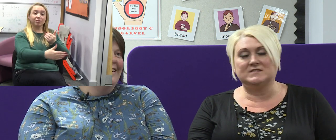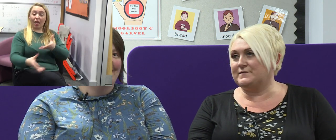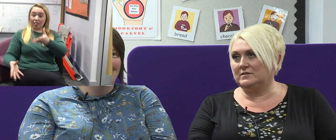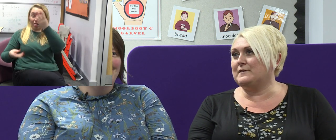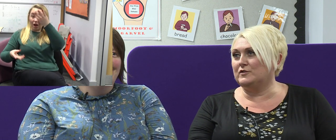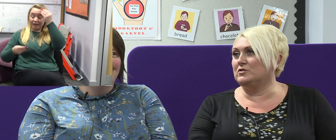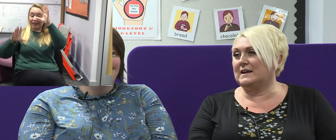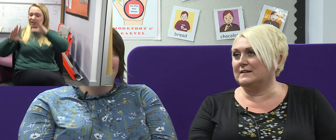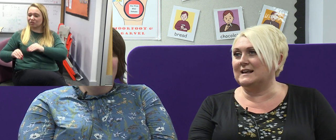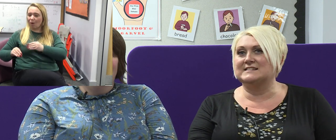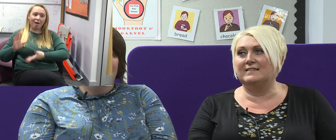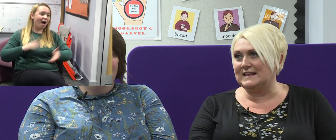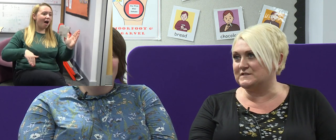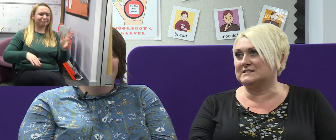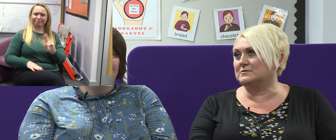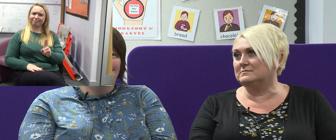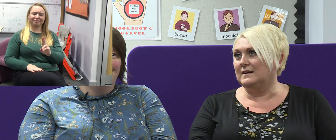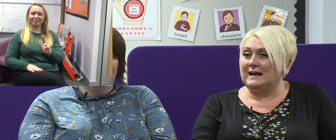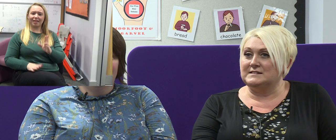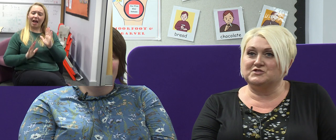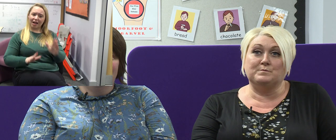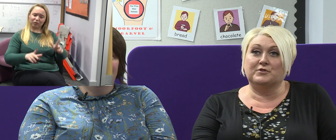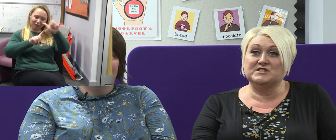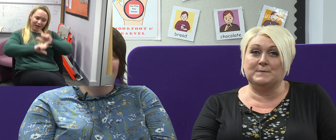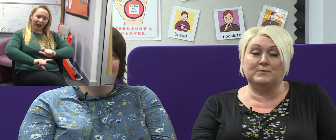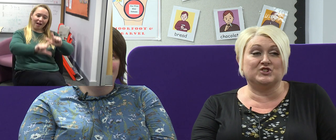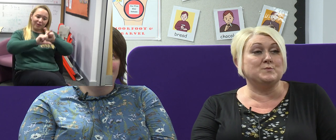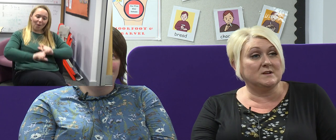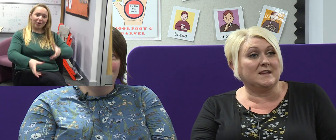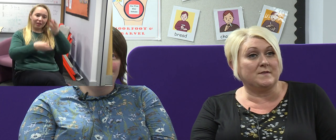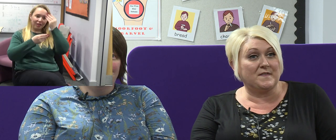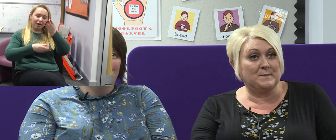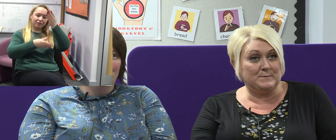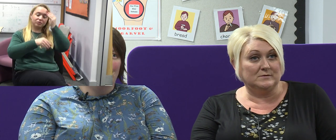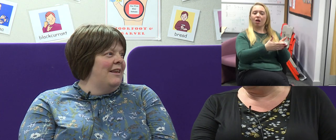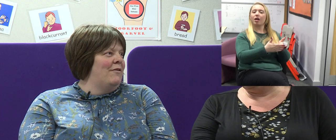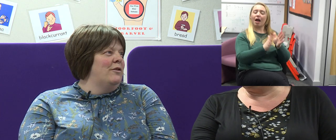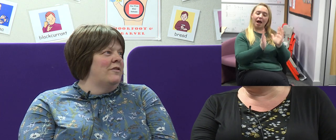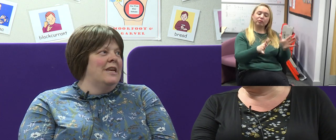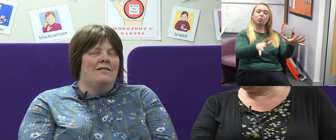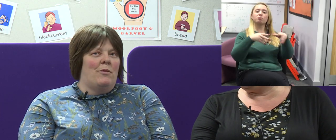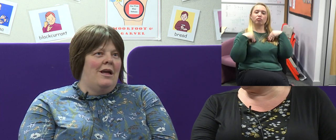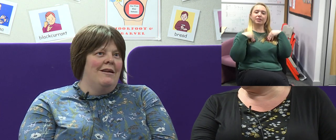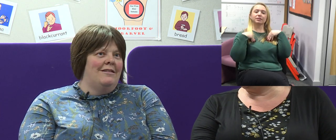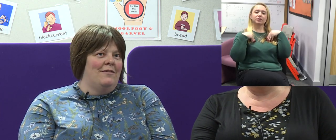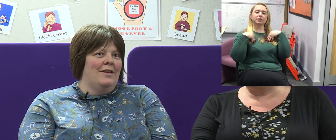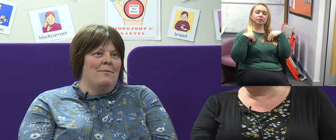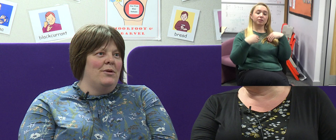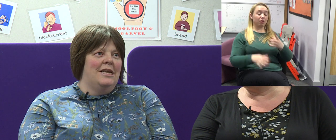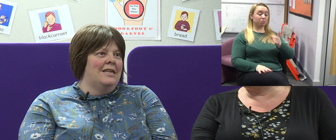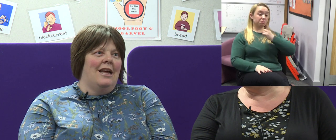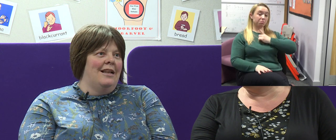opportunity for lifelong learning. It's a life skill. And it's so important to be able to communicate with other people. Definitely don't see it as a barrier.